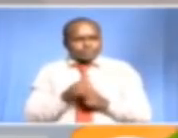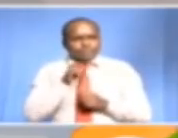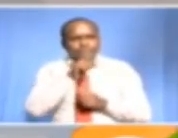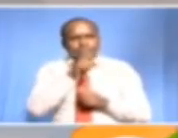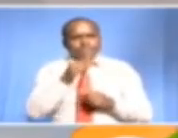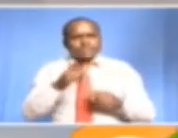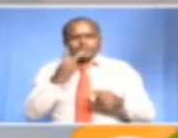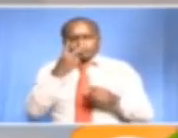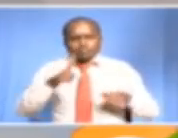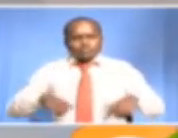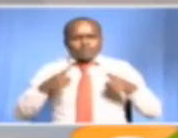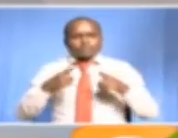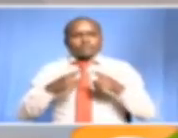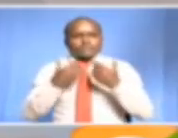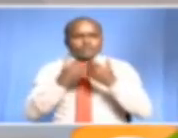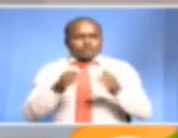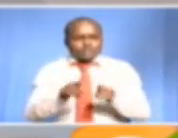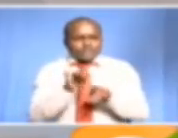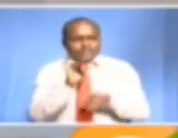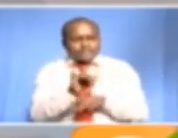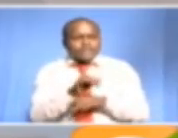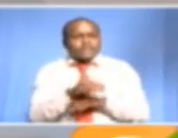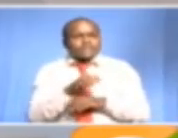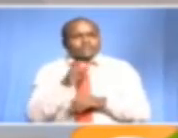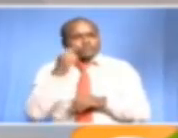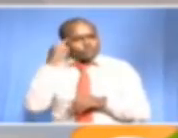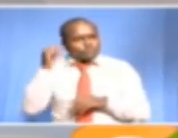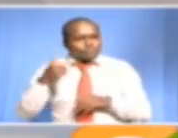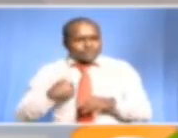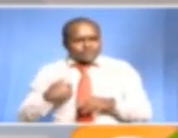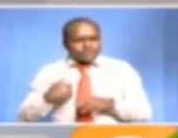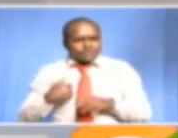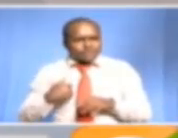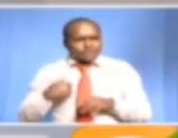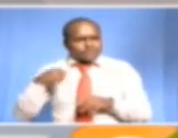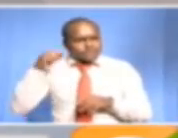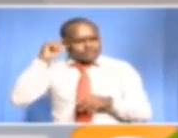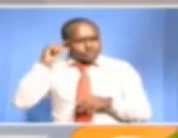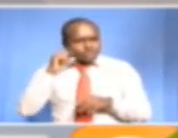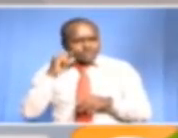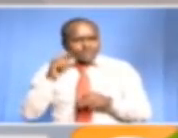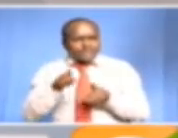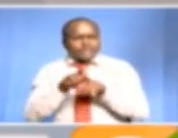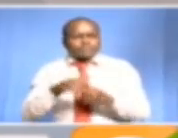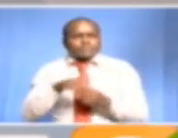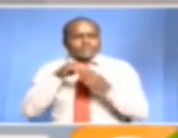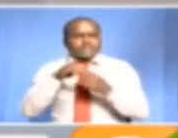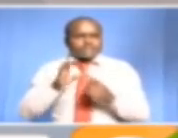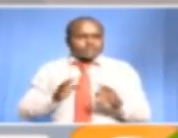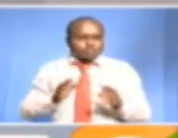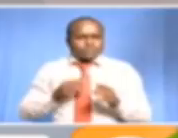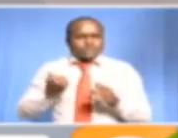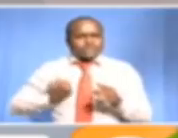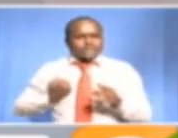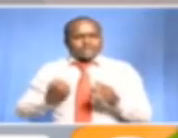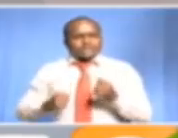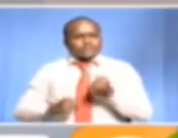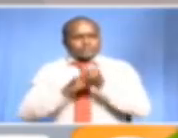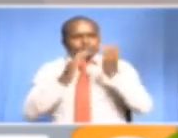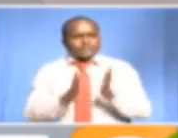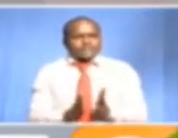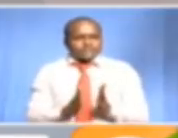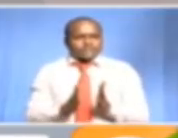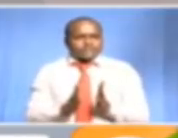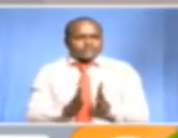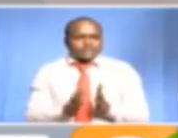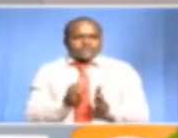you know, lost like that, you know. So for me, as a gender and especially as a woman and girls champion, really,